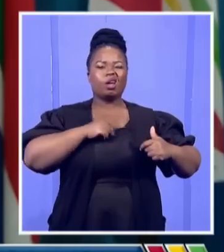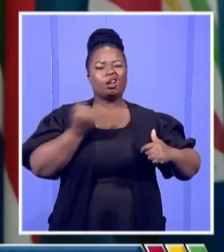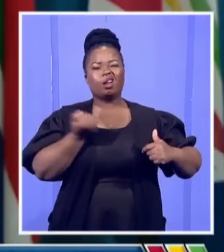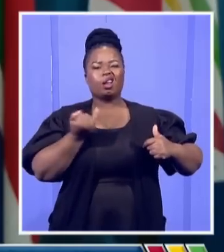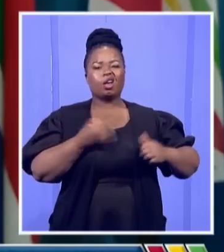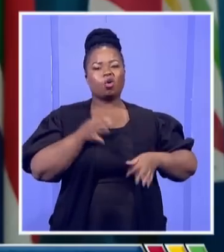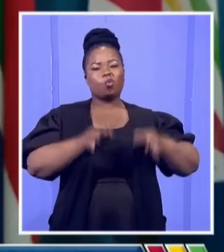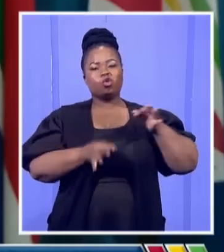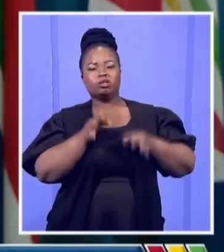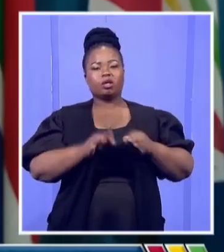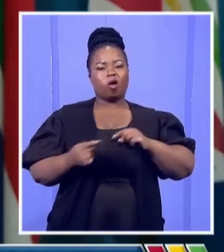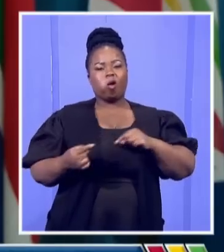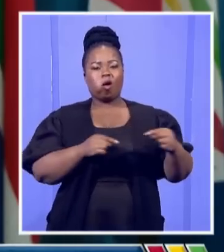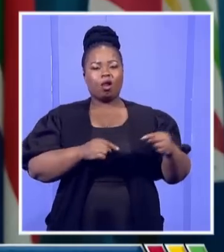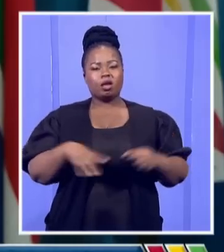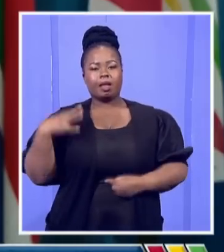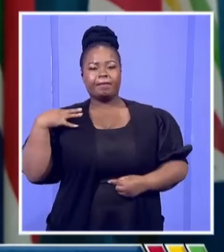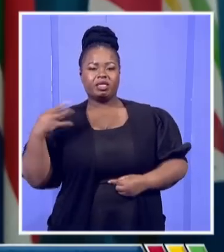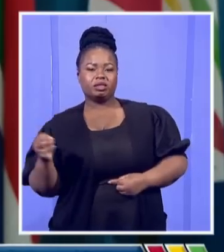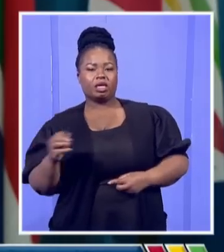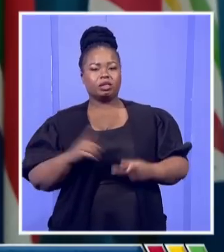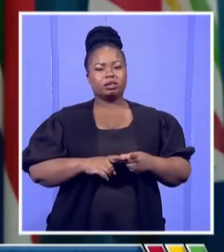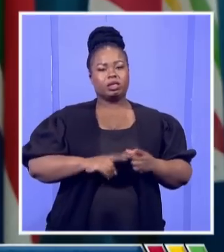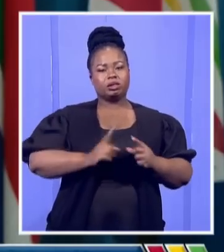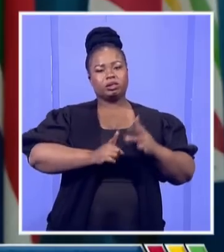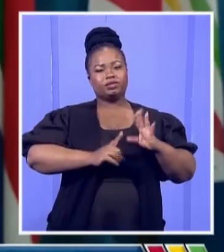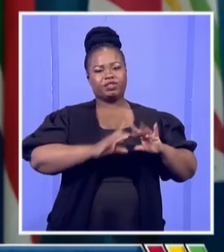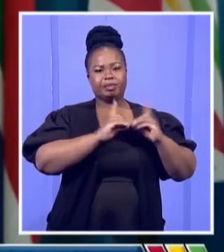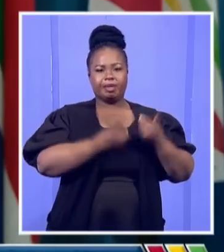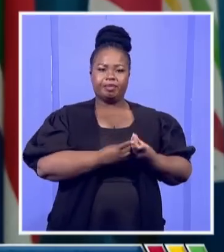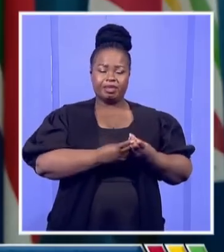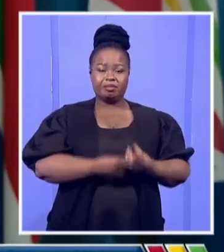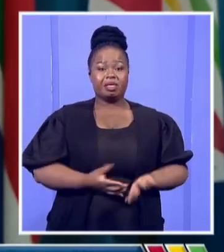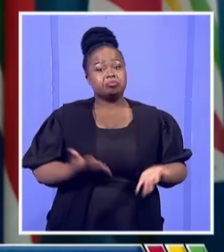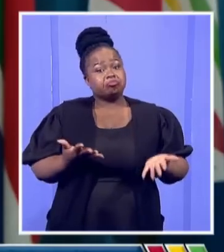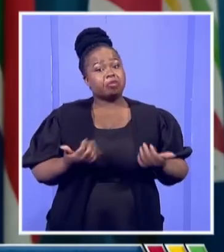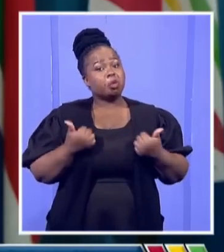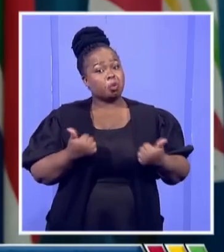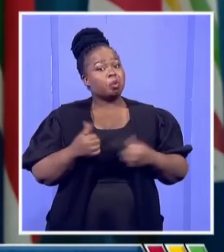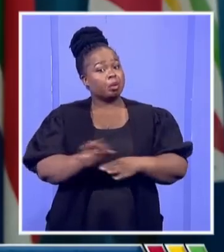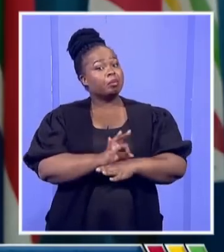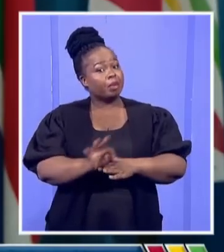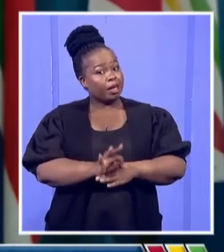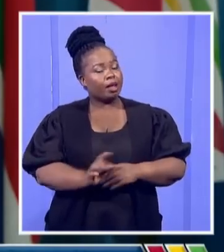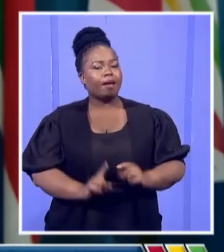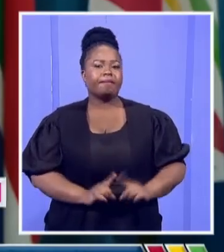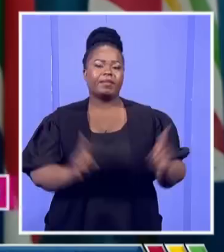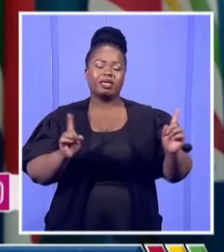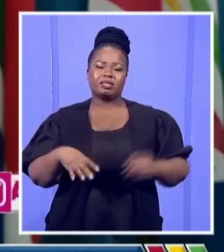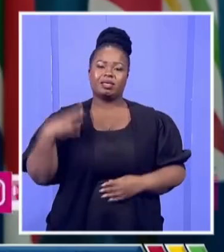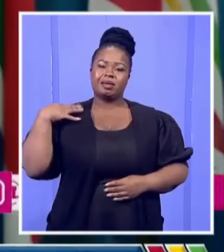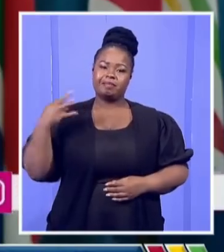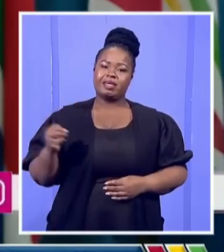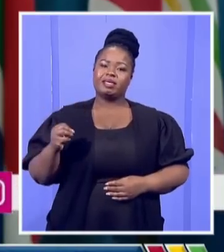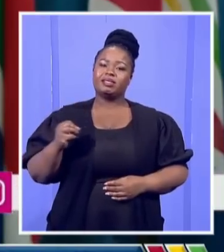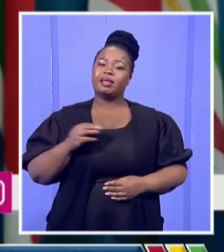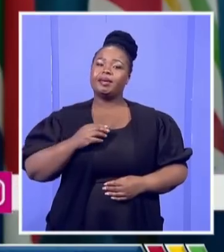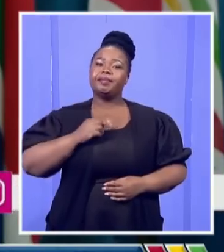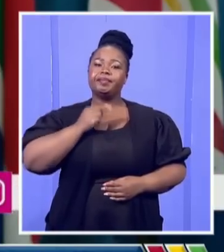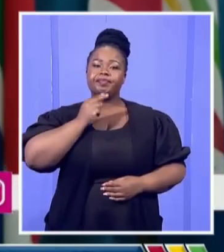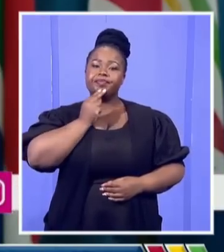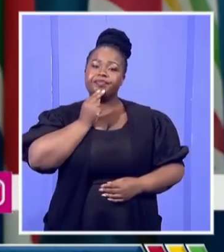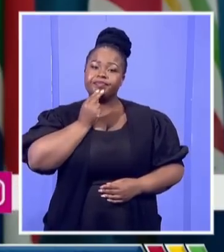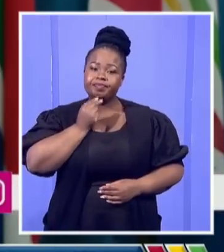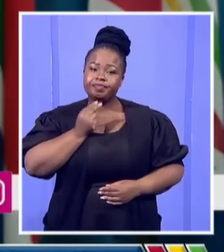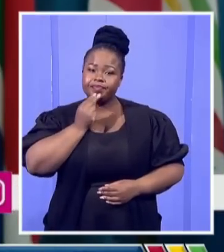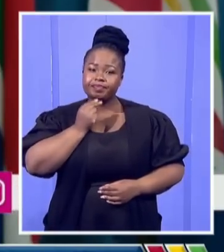between ministers and ministries. It is essentially a good plan, but both Minister Mantashe and Minister